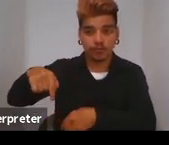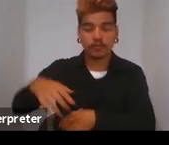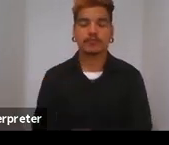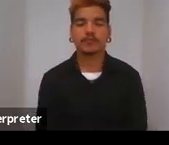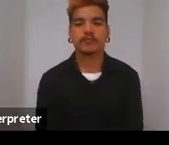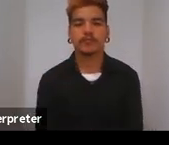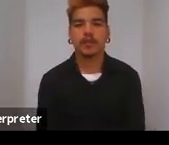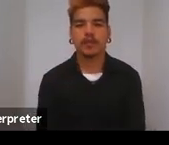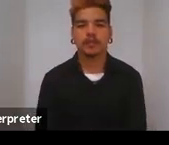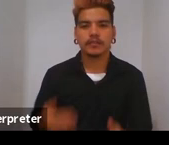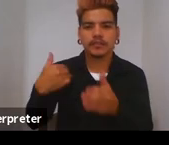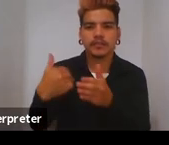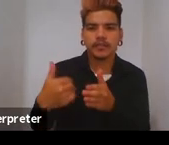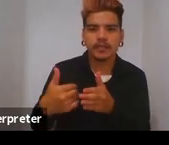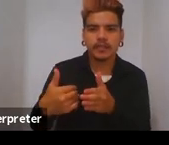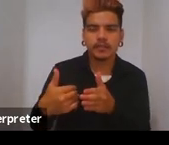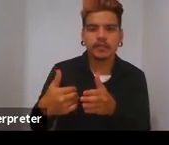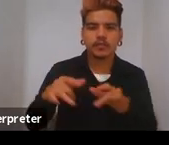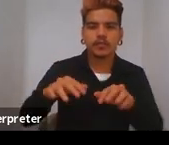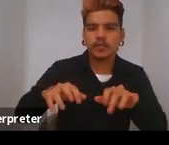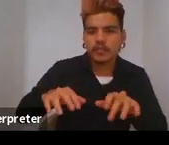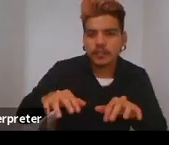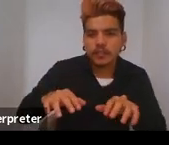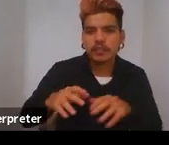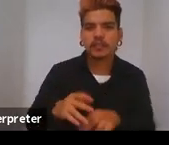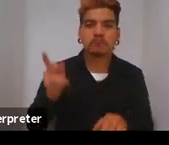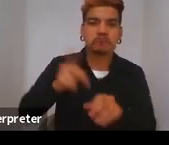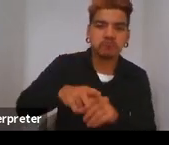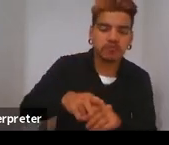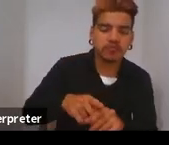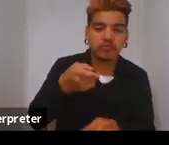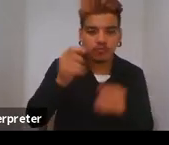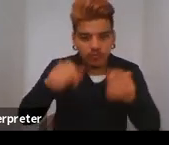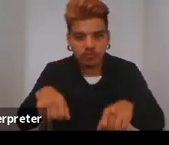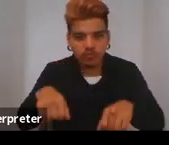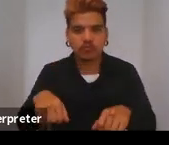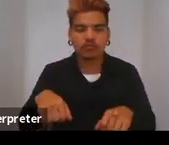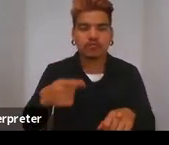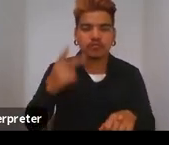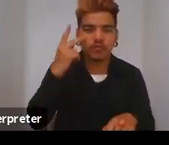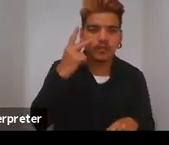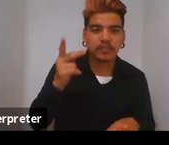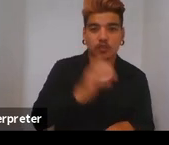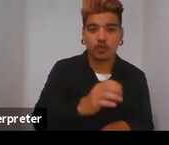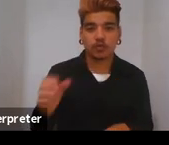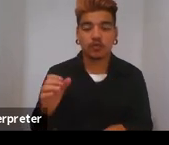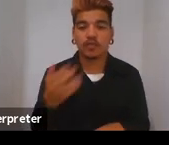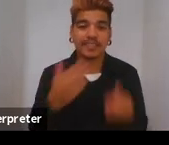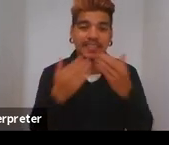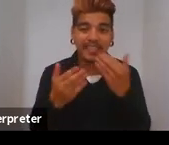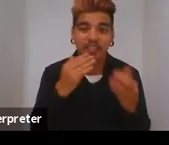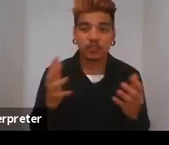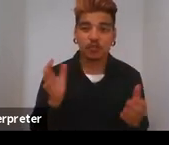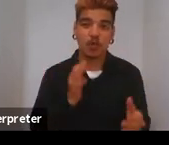next to where the chat and participant list are, then you'll be able to see the closed captioning, right? So thank you to our partners